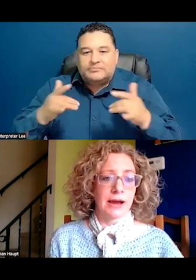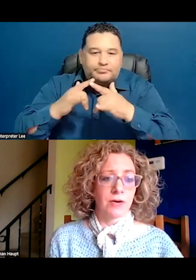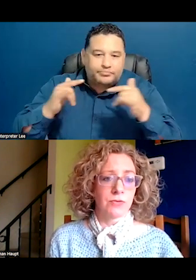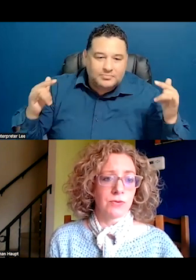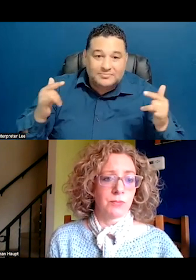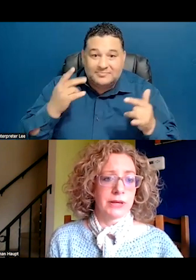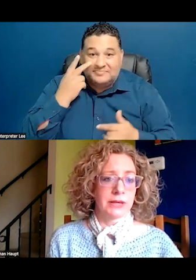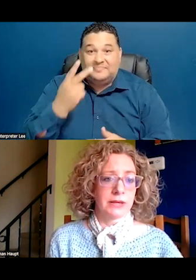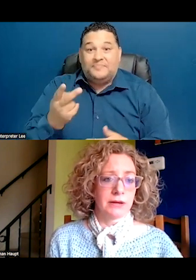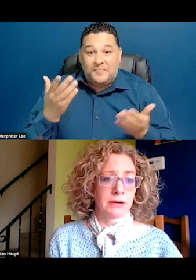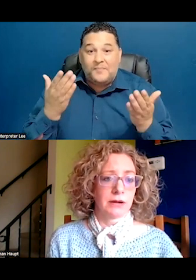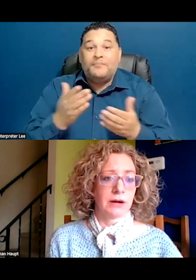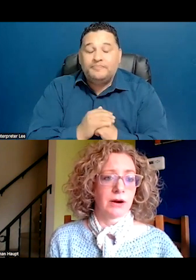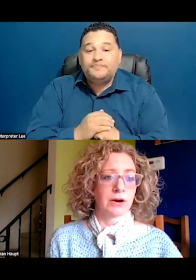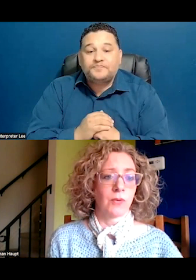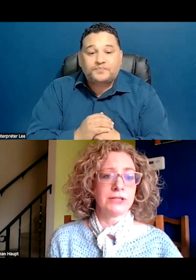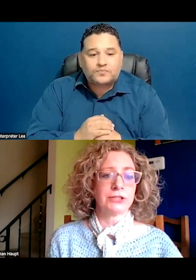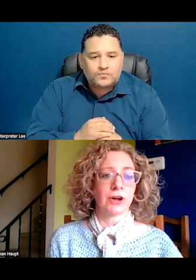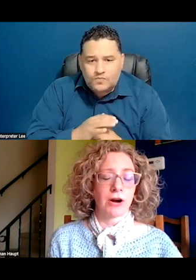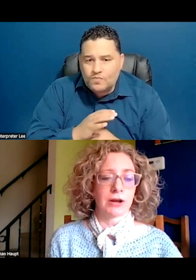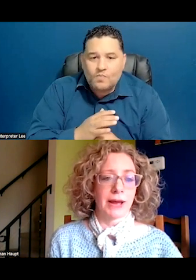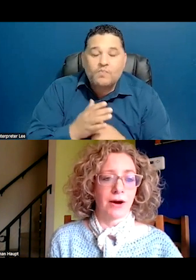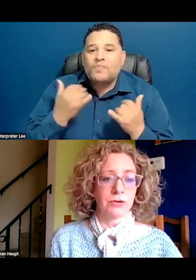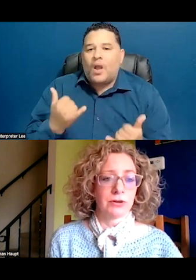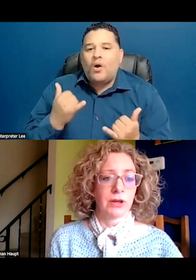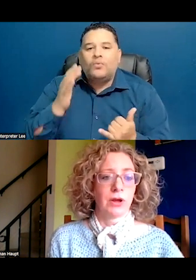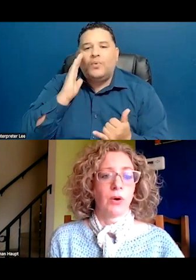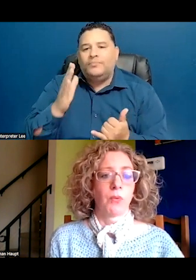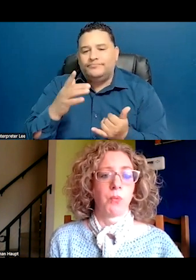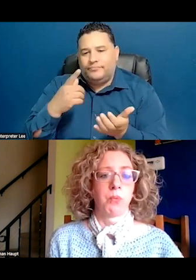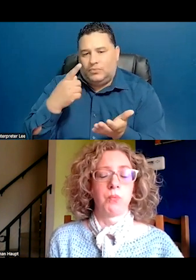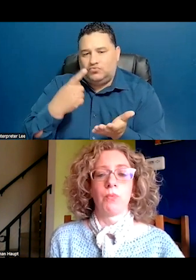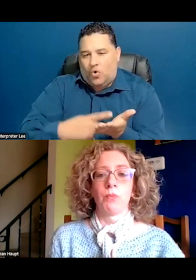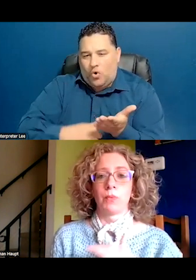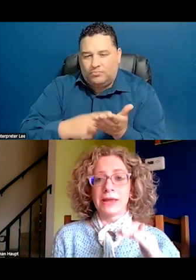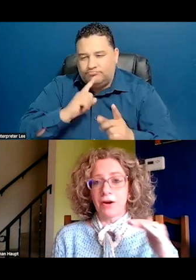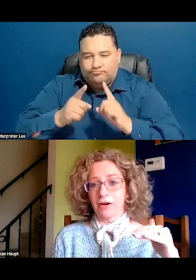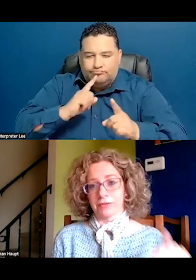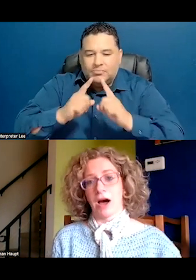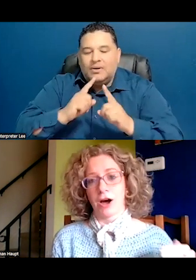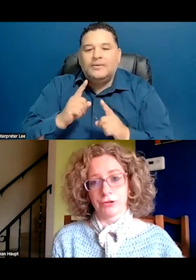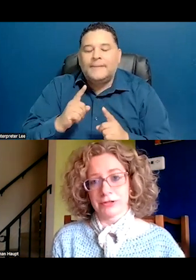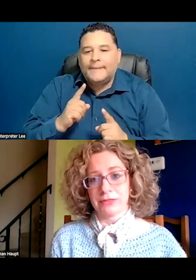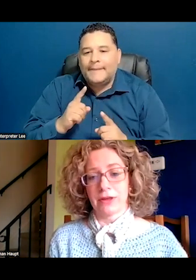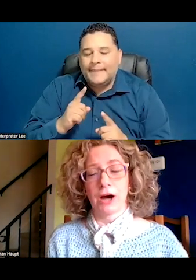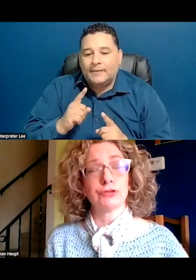And now we are going to talk about, we are on